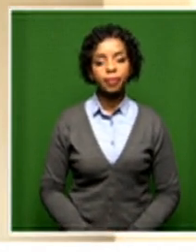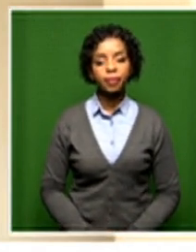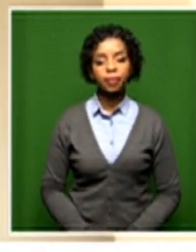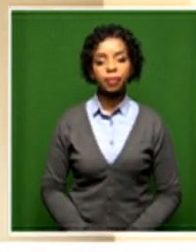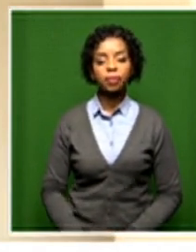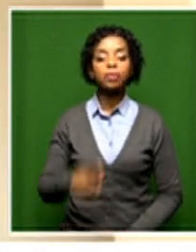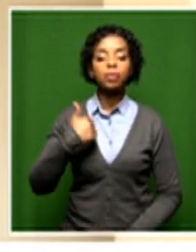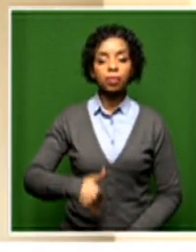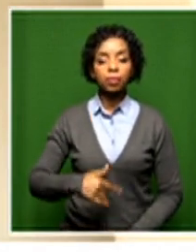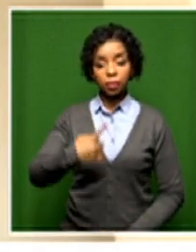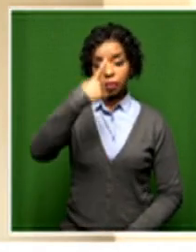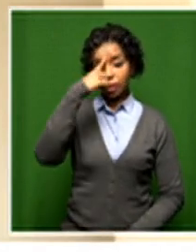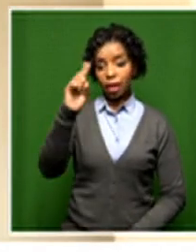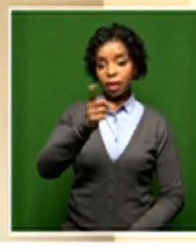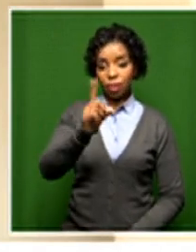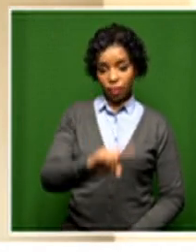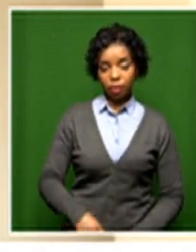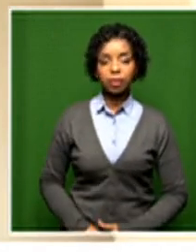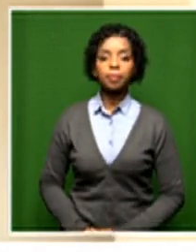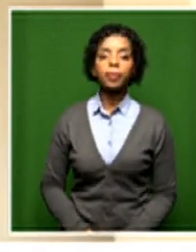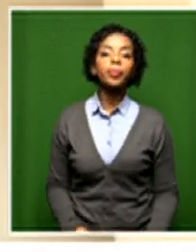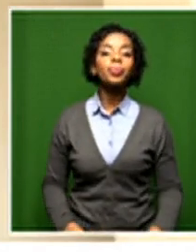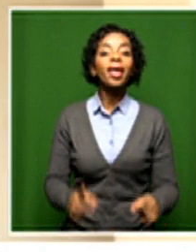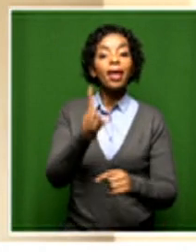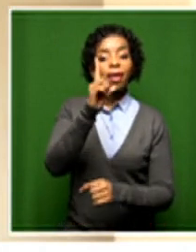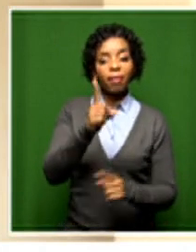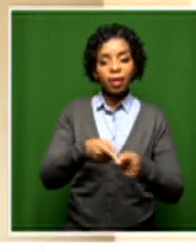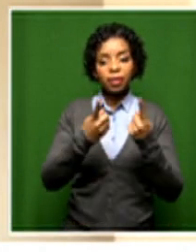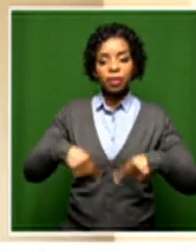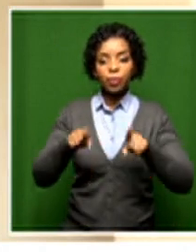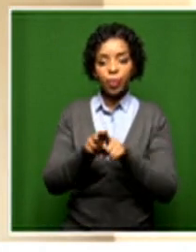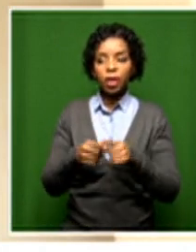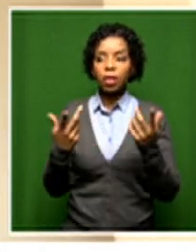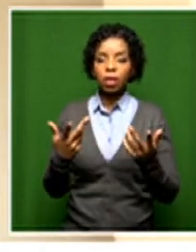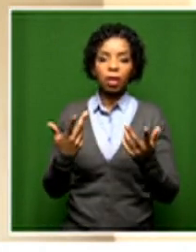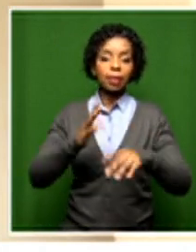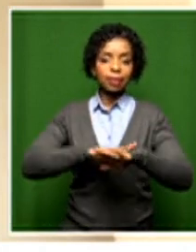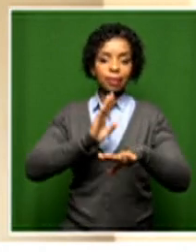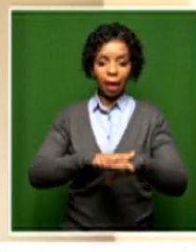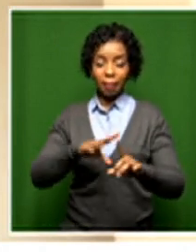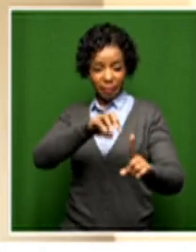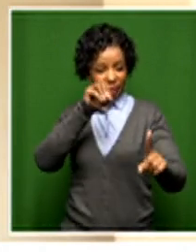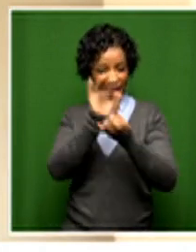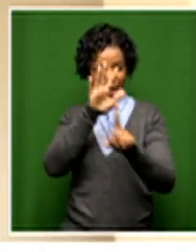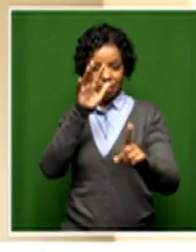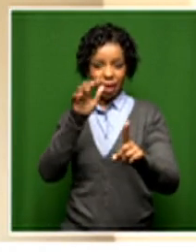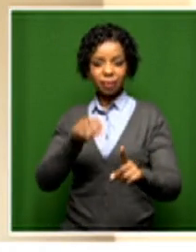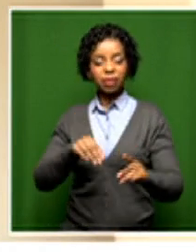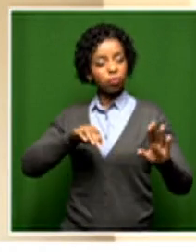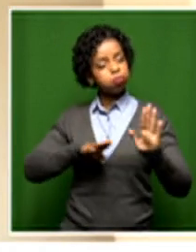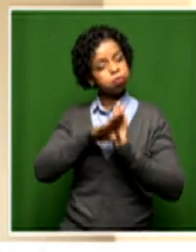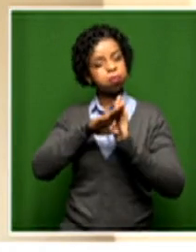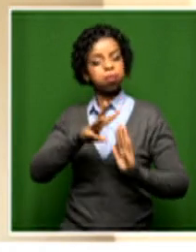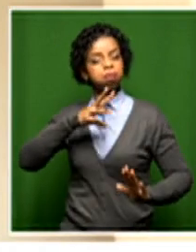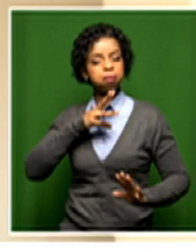went into a surge where the impact of COVID-19 was visible at a personal level. People were seeing friends,